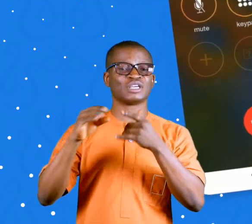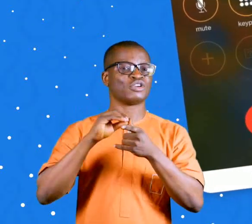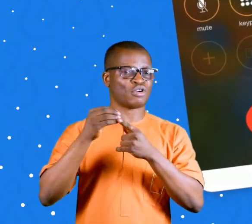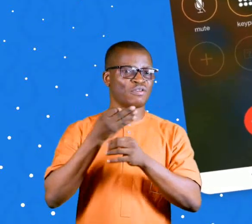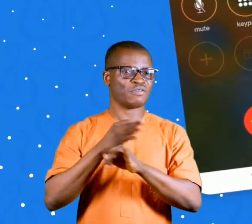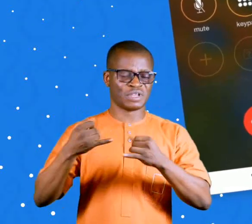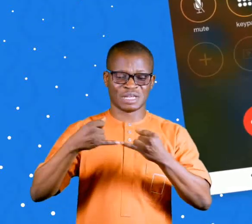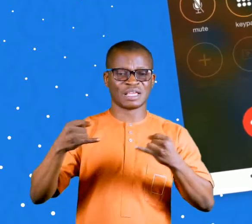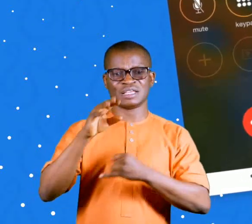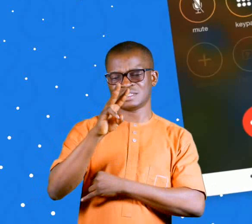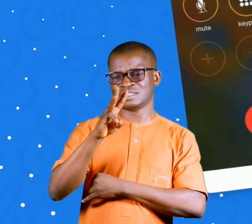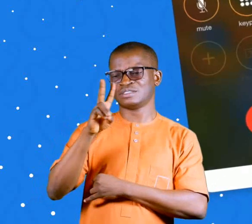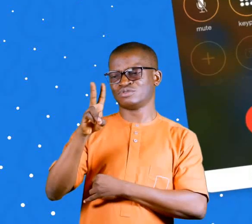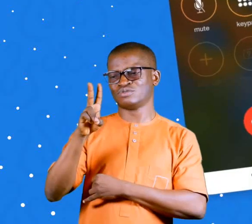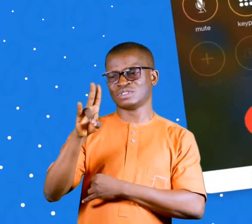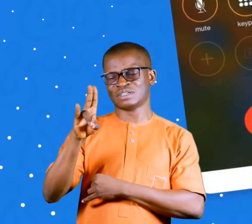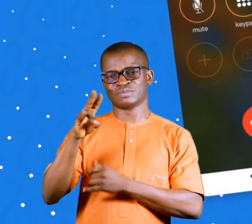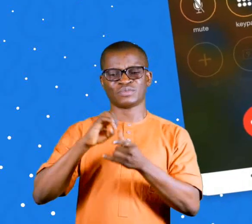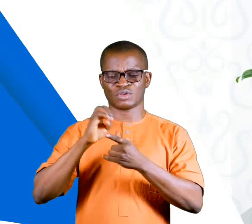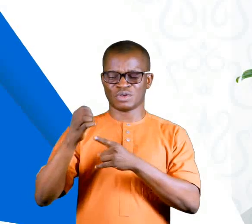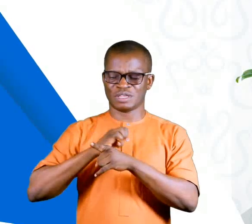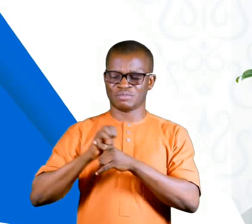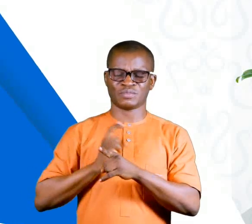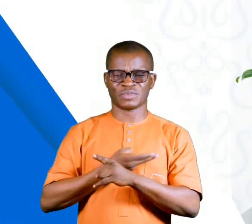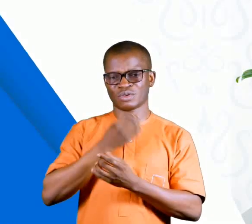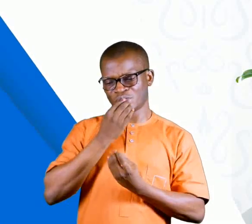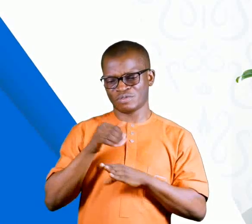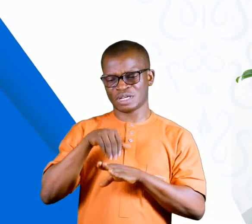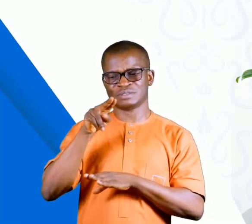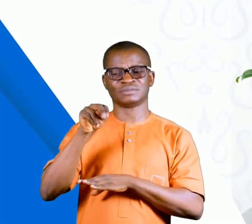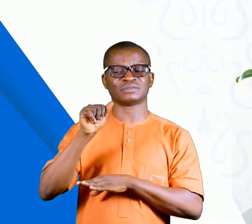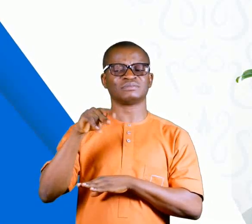0000203 or the short code 627, or email us